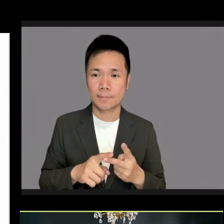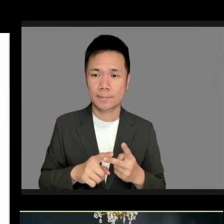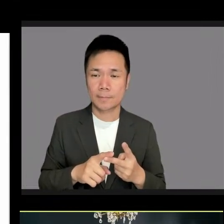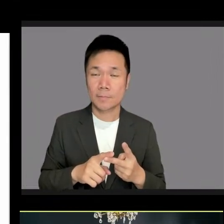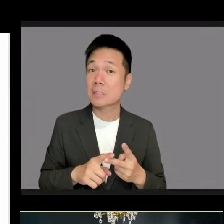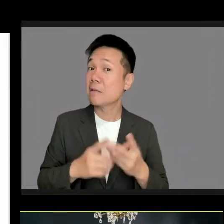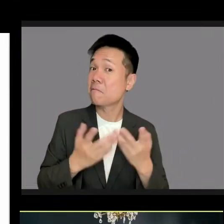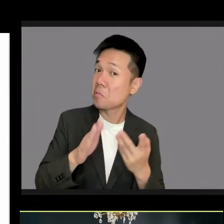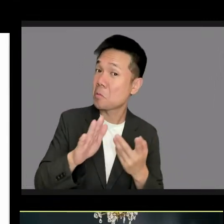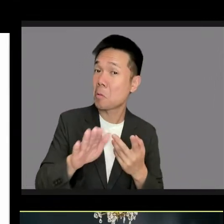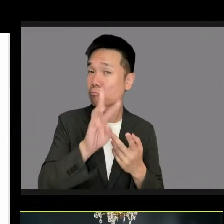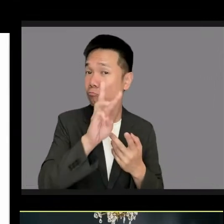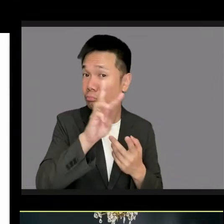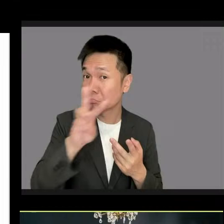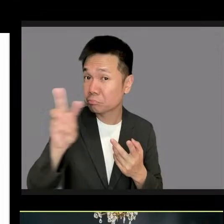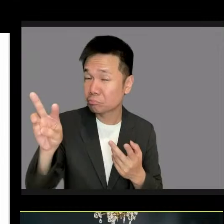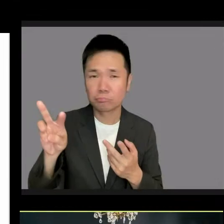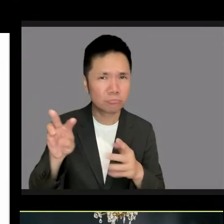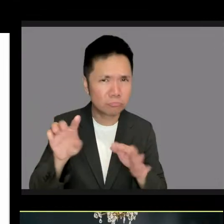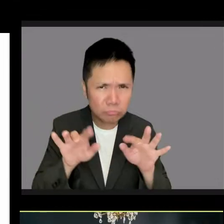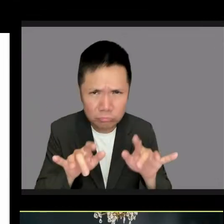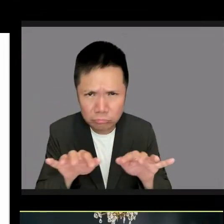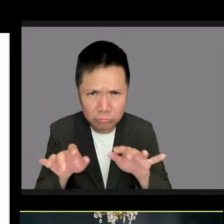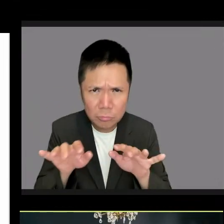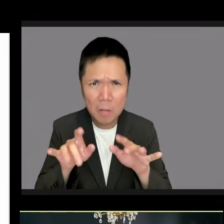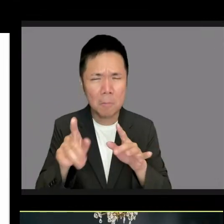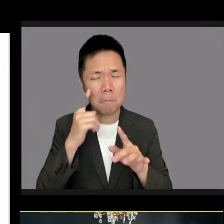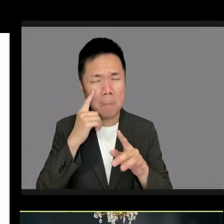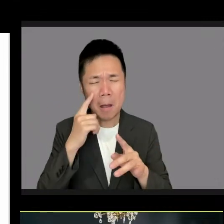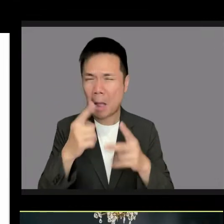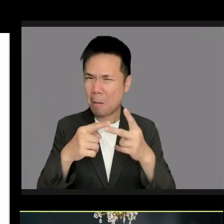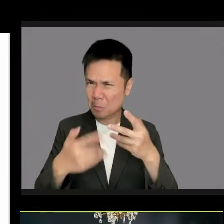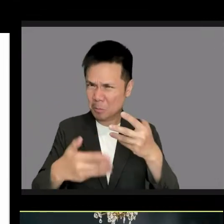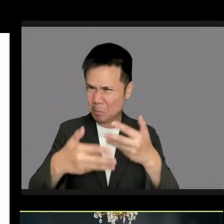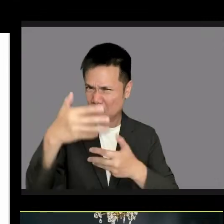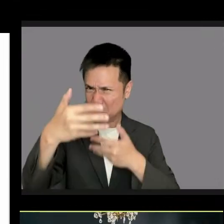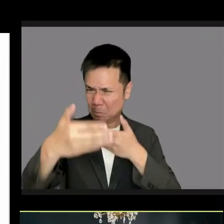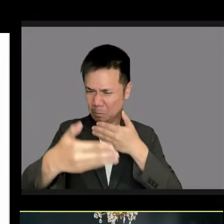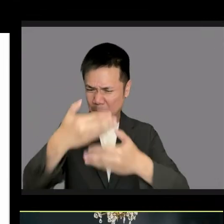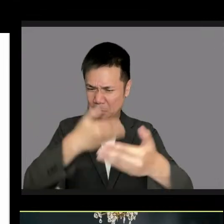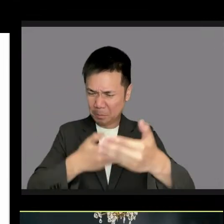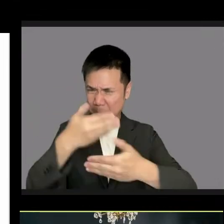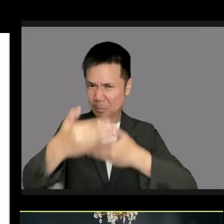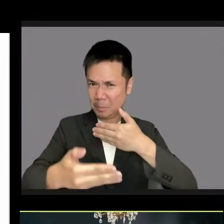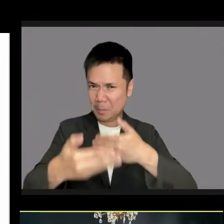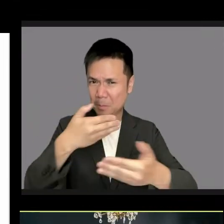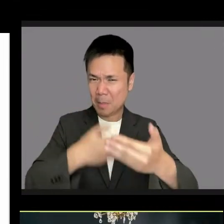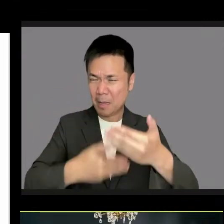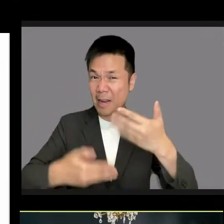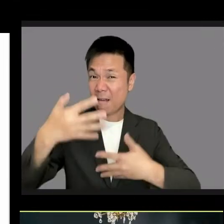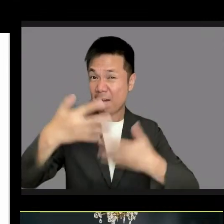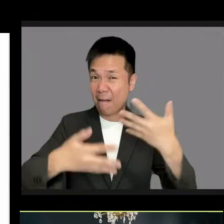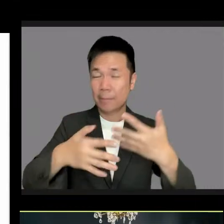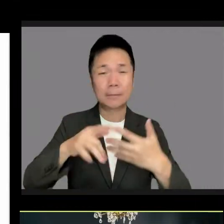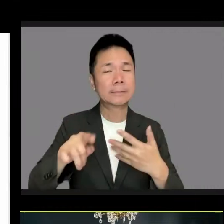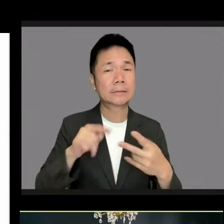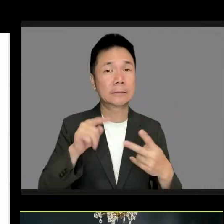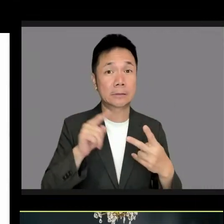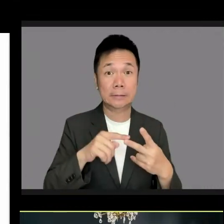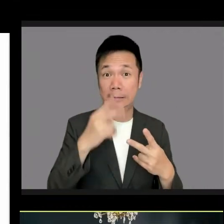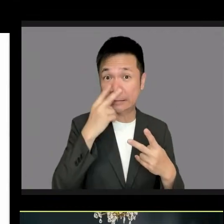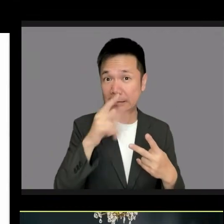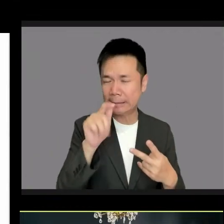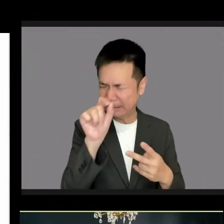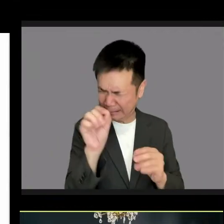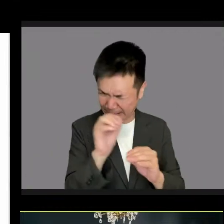any kind of digital experience, you really do want to take care that the most pertinent, important information is something that is easily